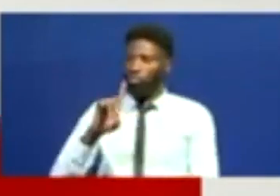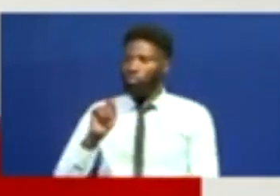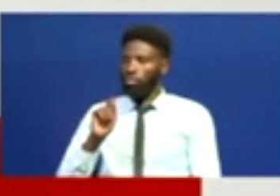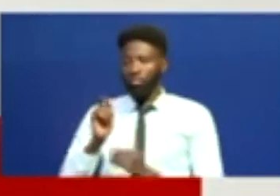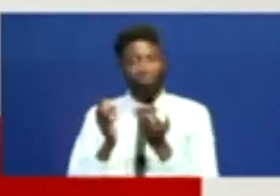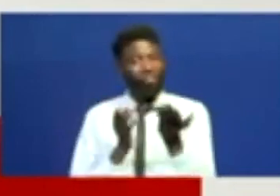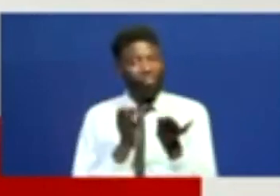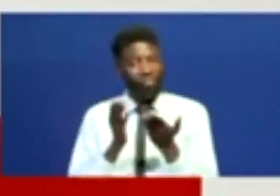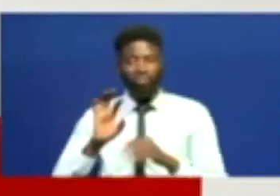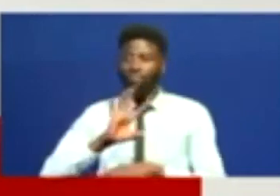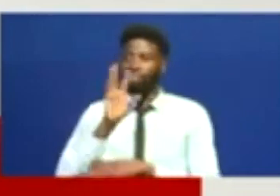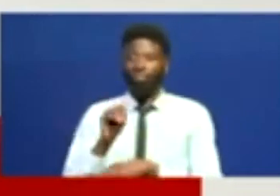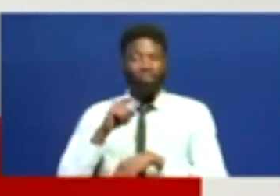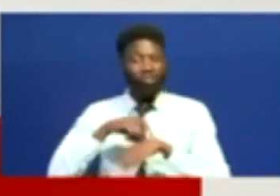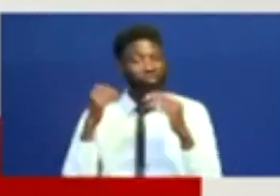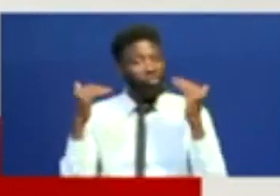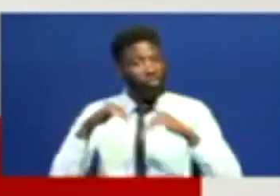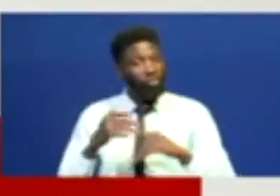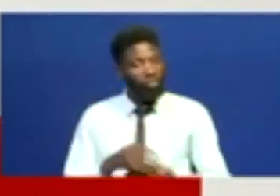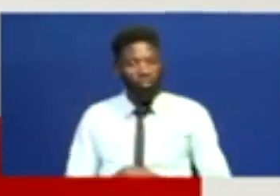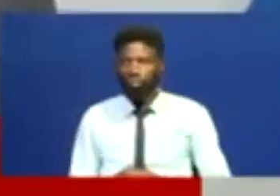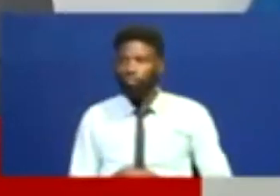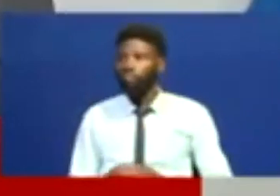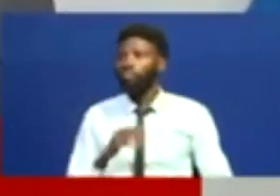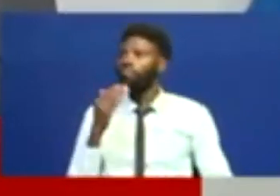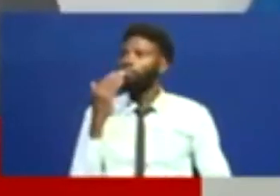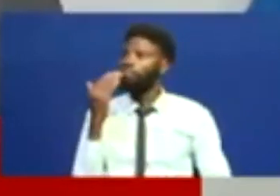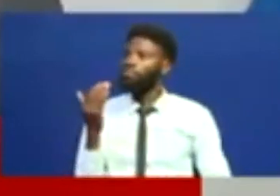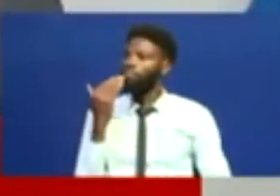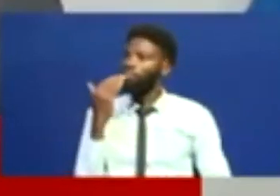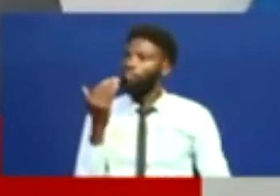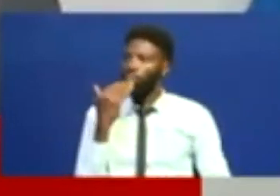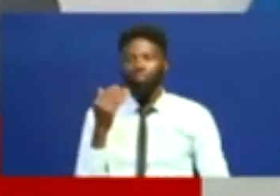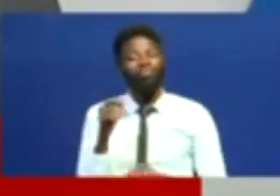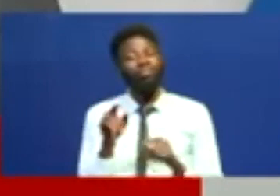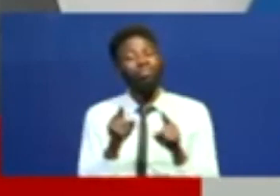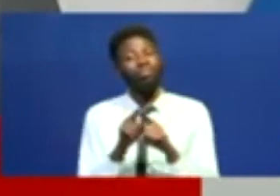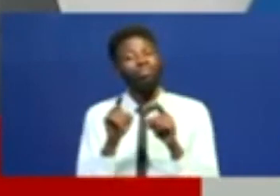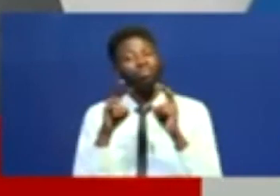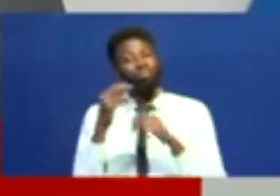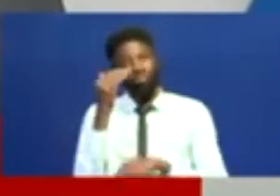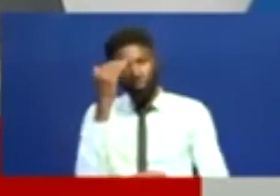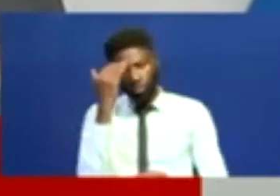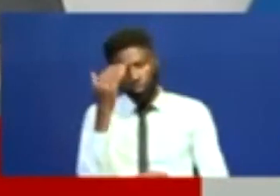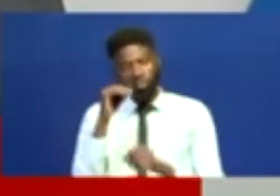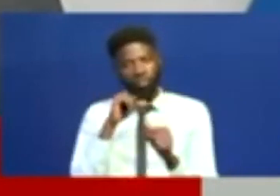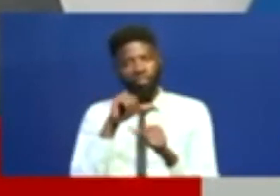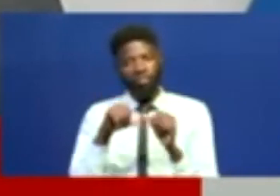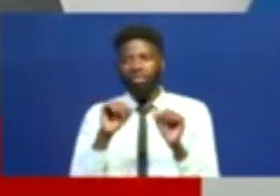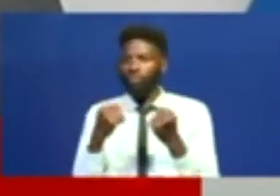services in Africa during the conference? Thank you very much. And, you know, the issues around